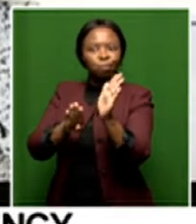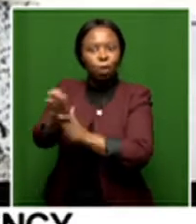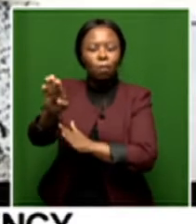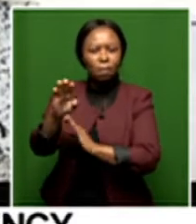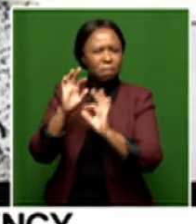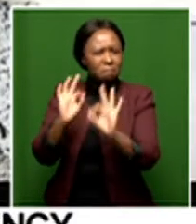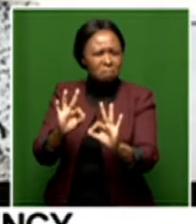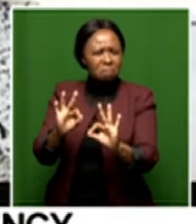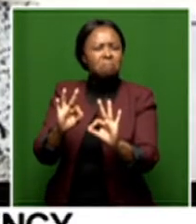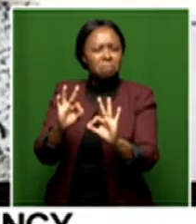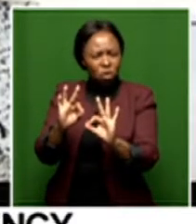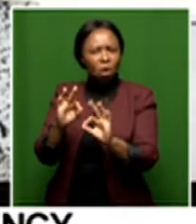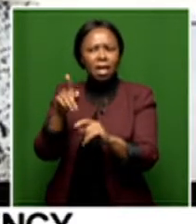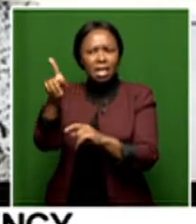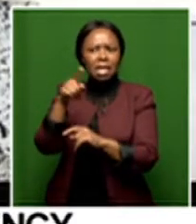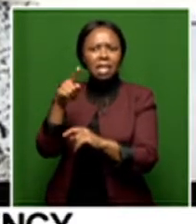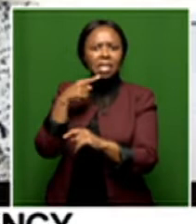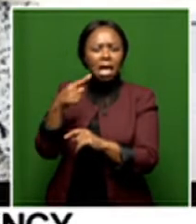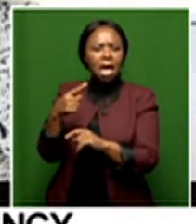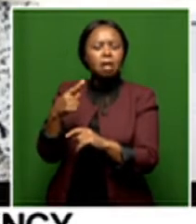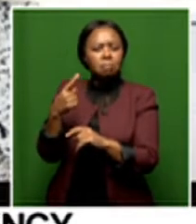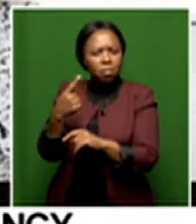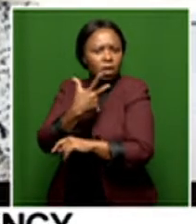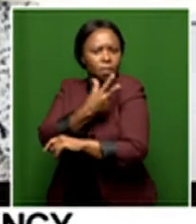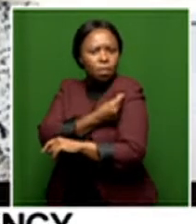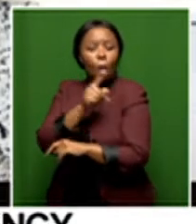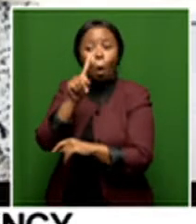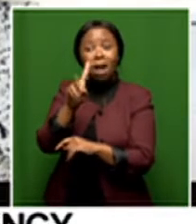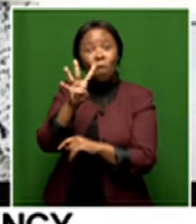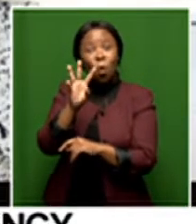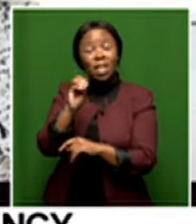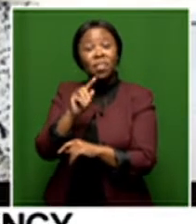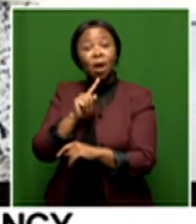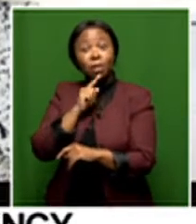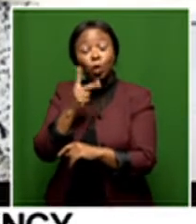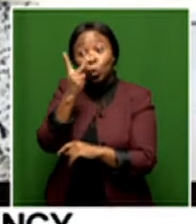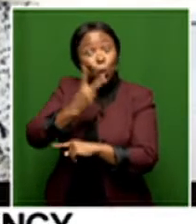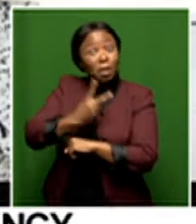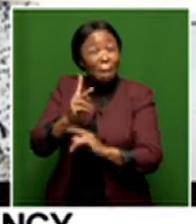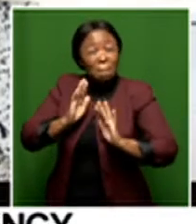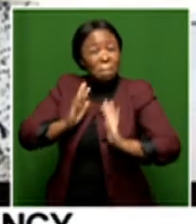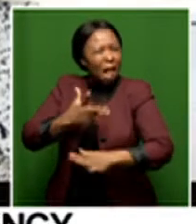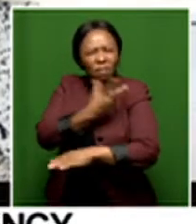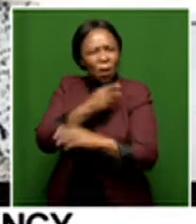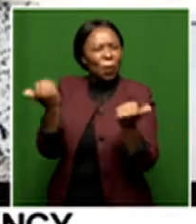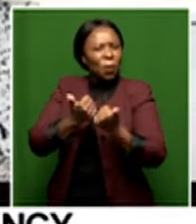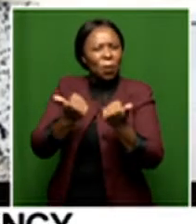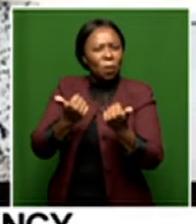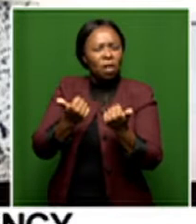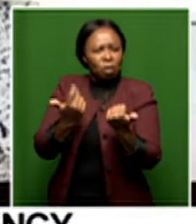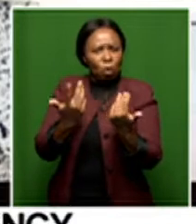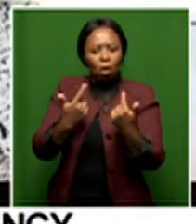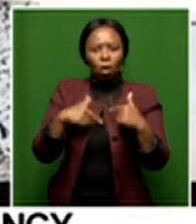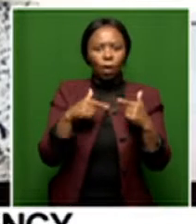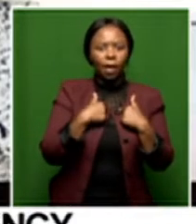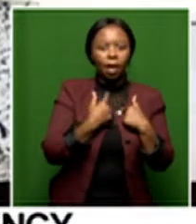just a report saying that they have vaccinated 140,000 people in just 2 days. We've been on at this for